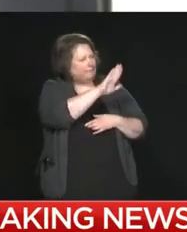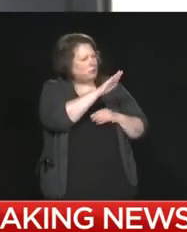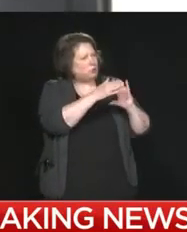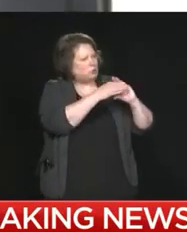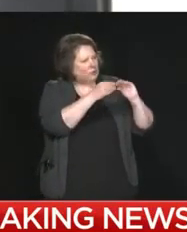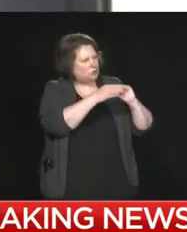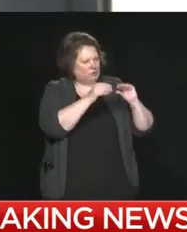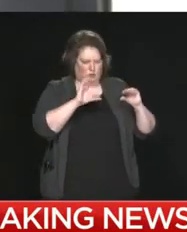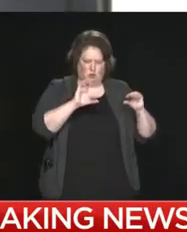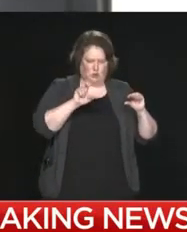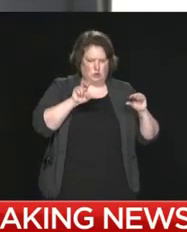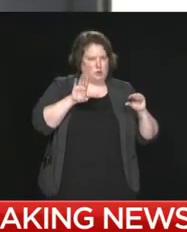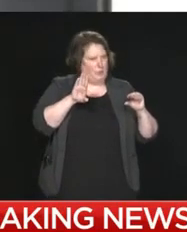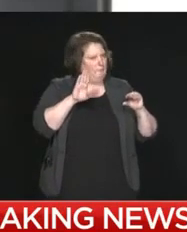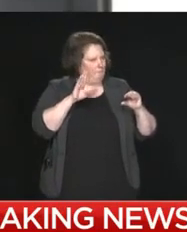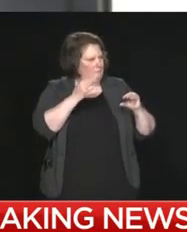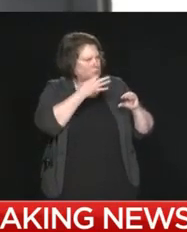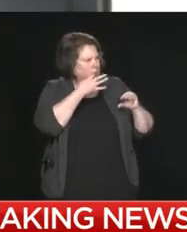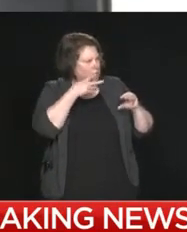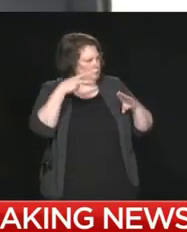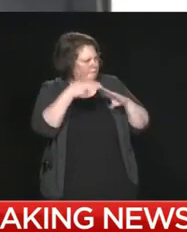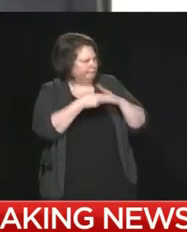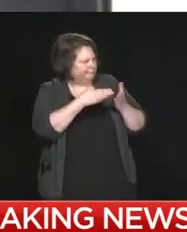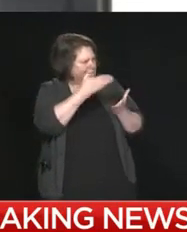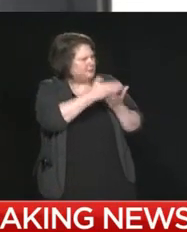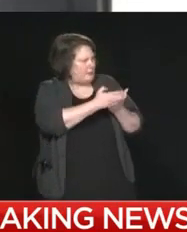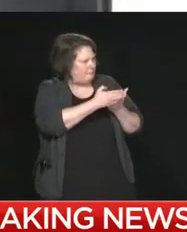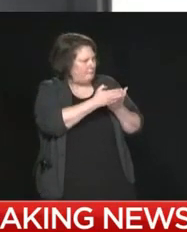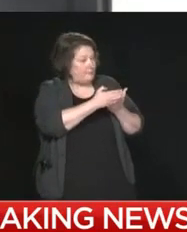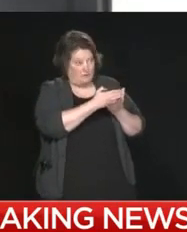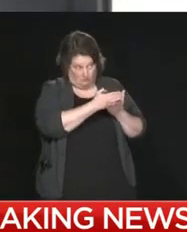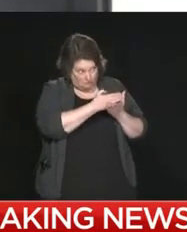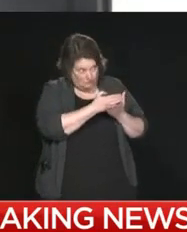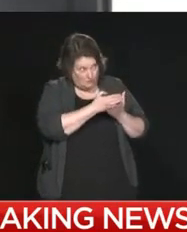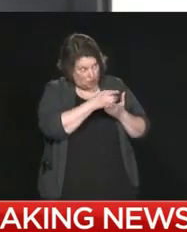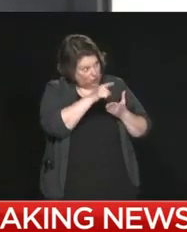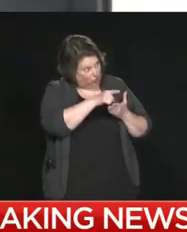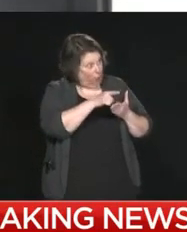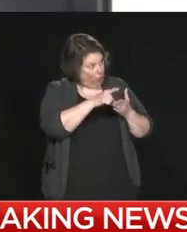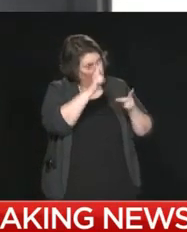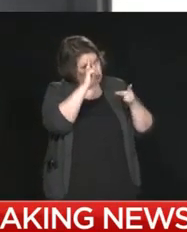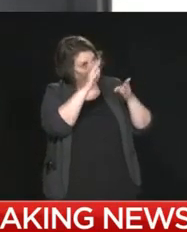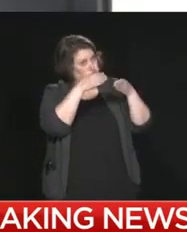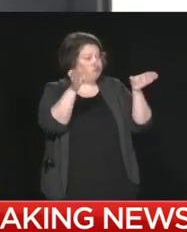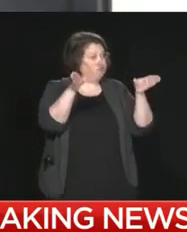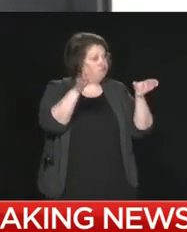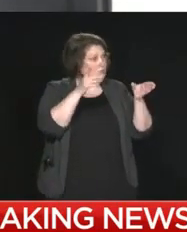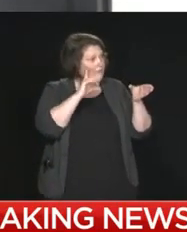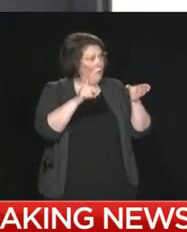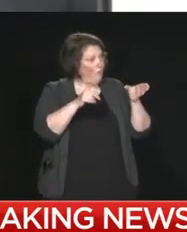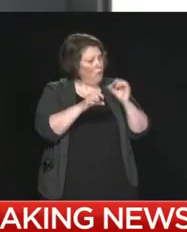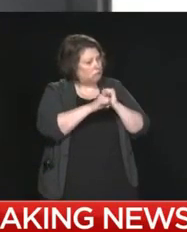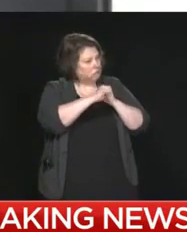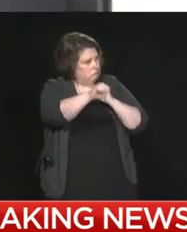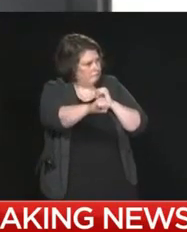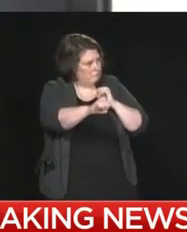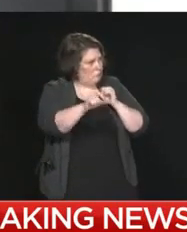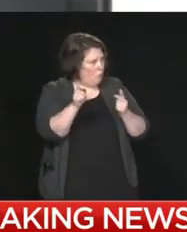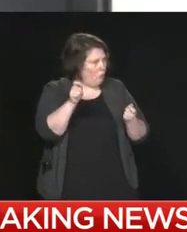today, you're saying that you're open to an extension of the CERB, or at least a changes.